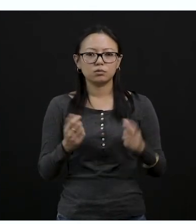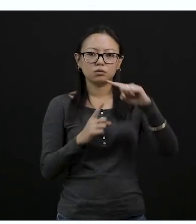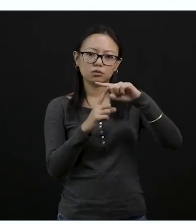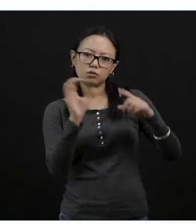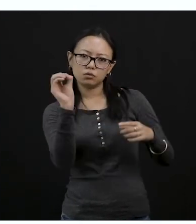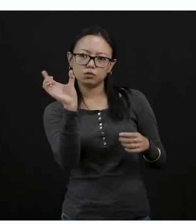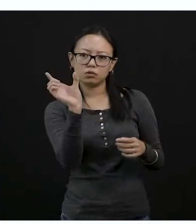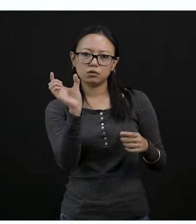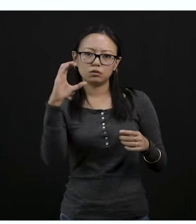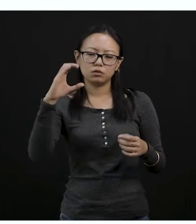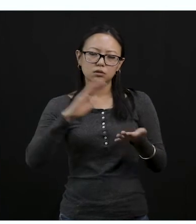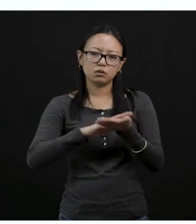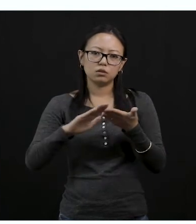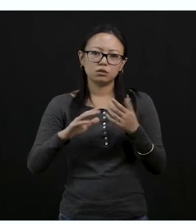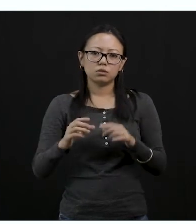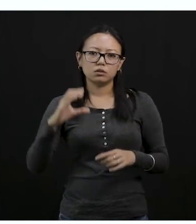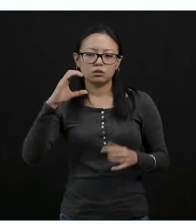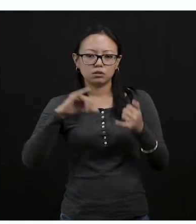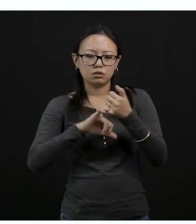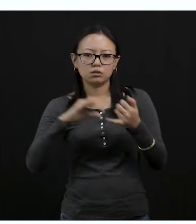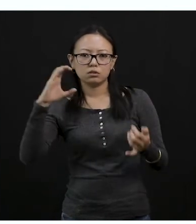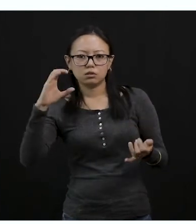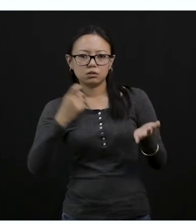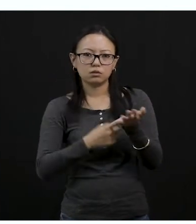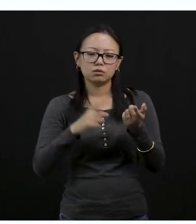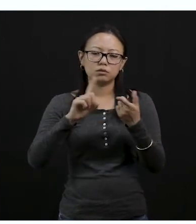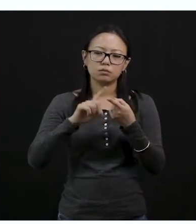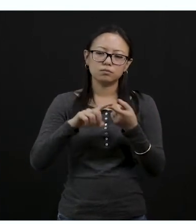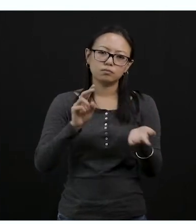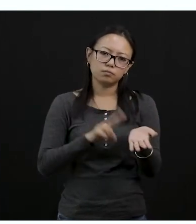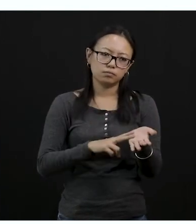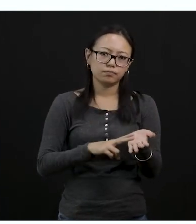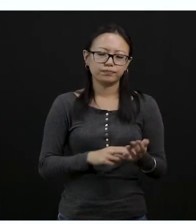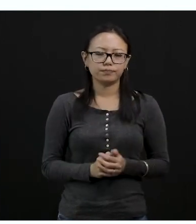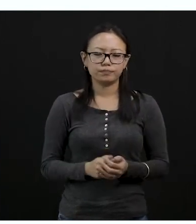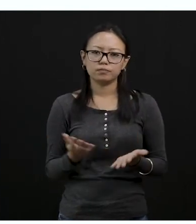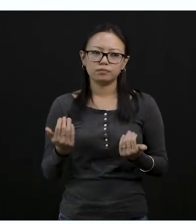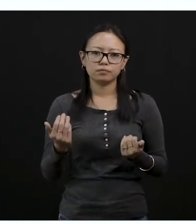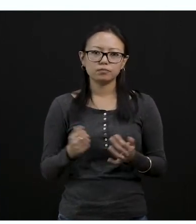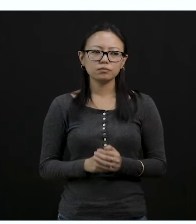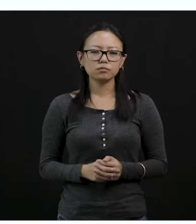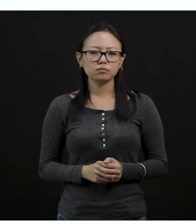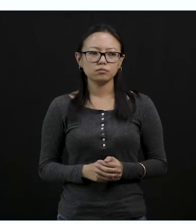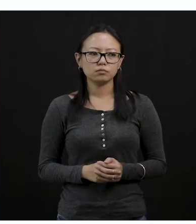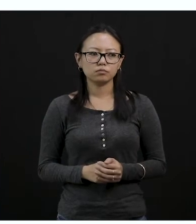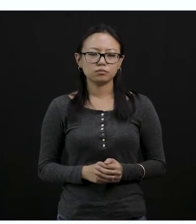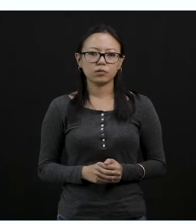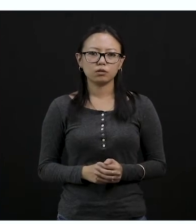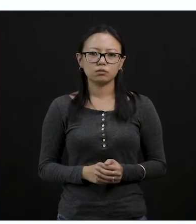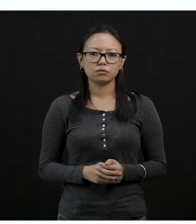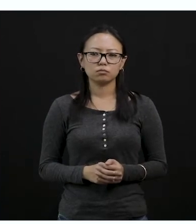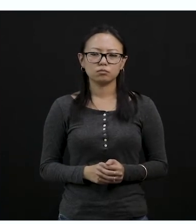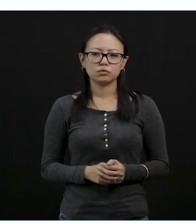just touch it and our works become easier and easier. Also in our mobile phones, because the